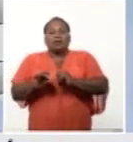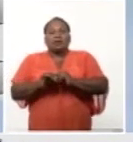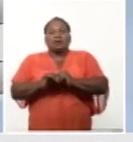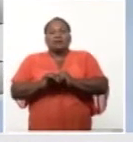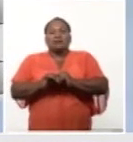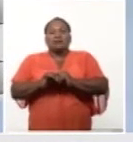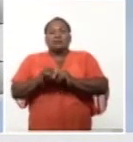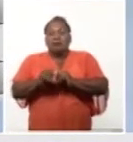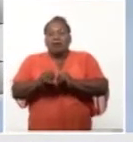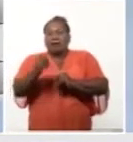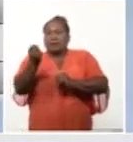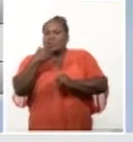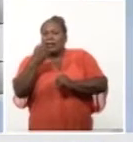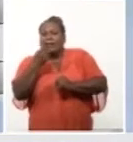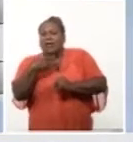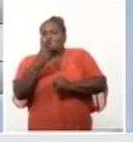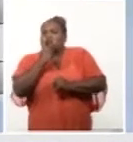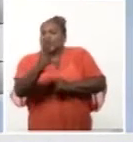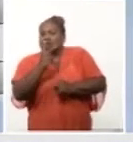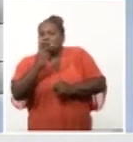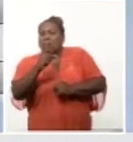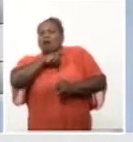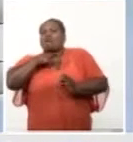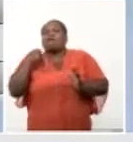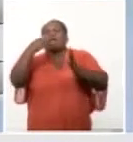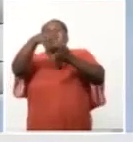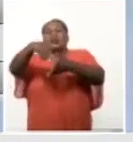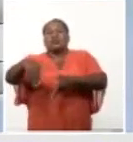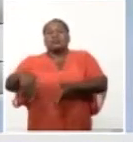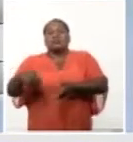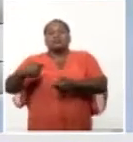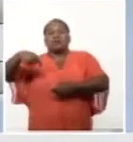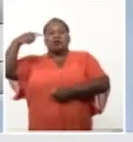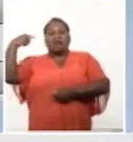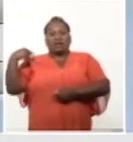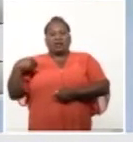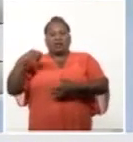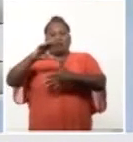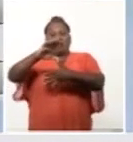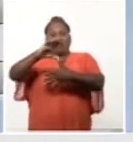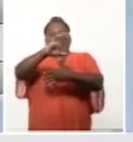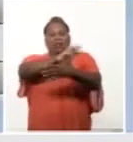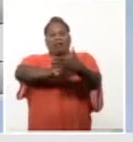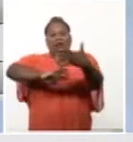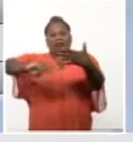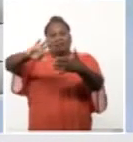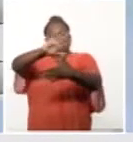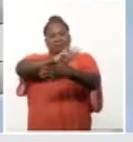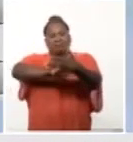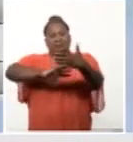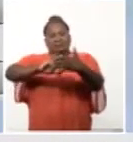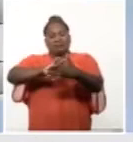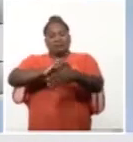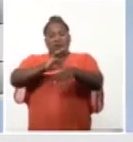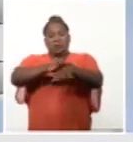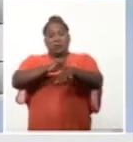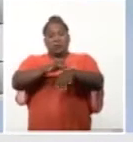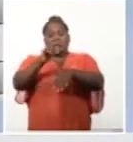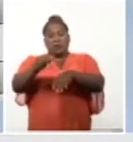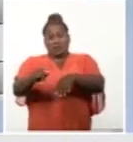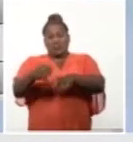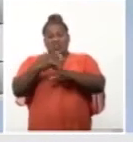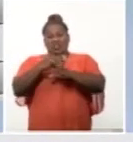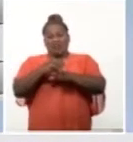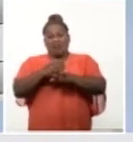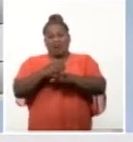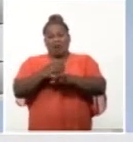possibilities of treatment and so on, they died yesterday in the world. This makes the lethality of